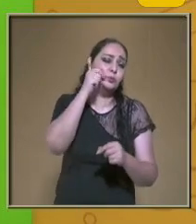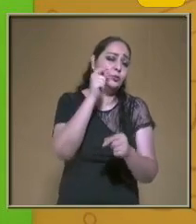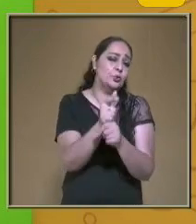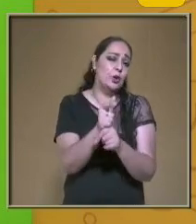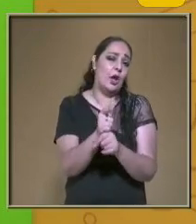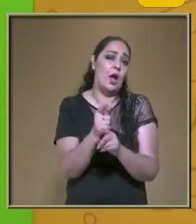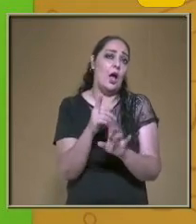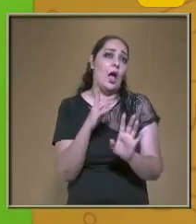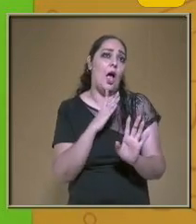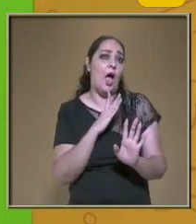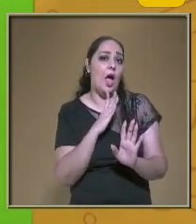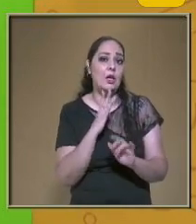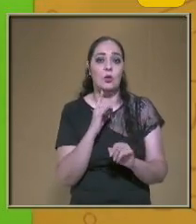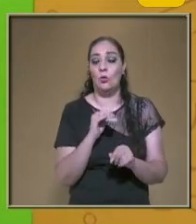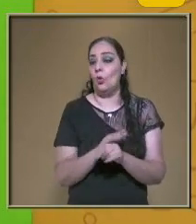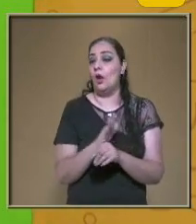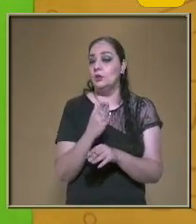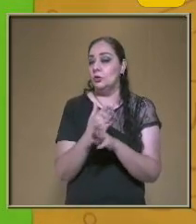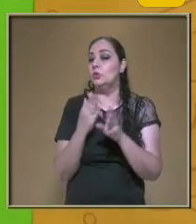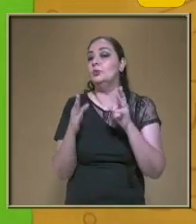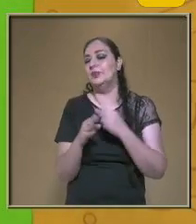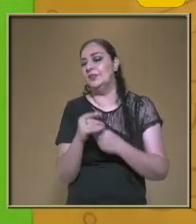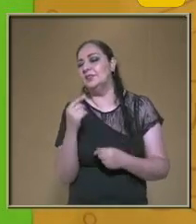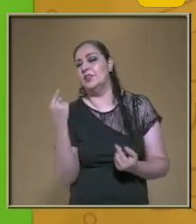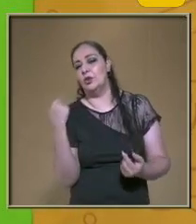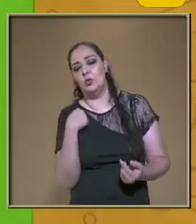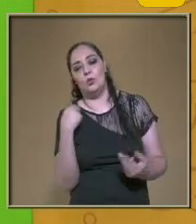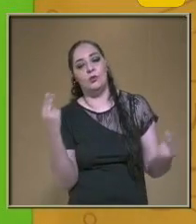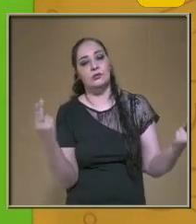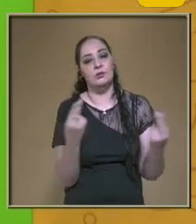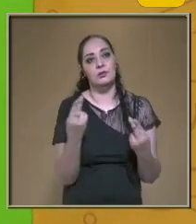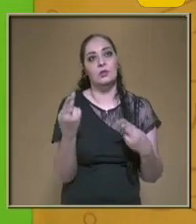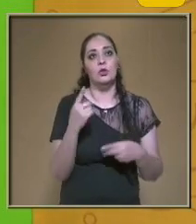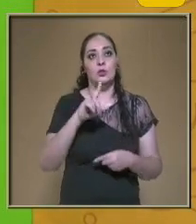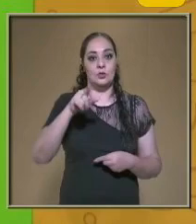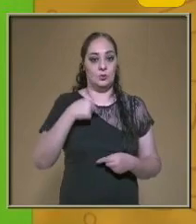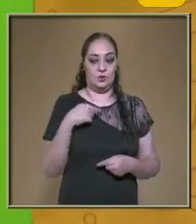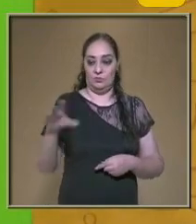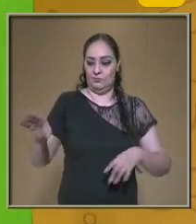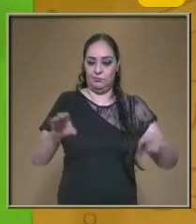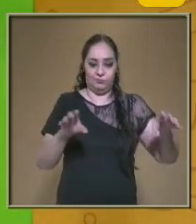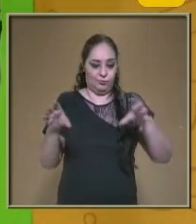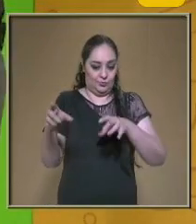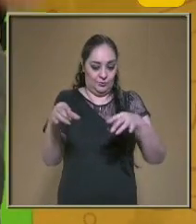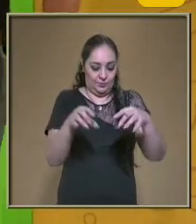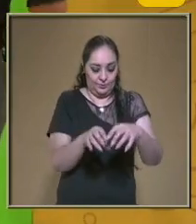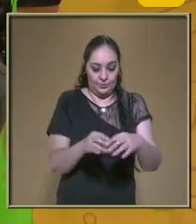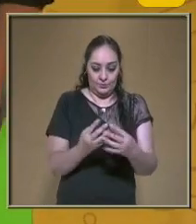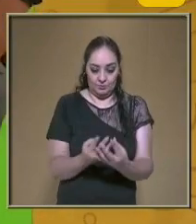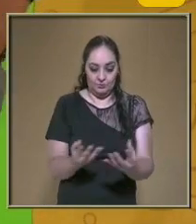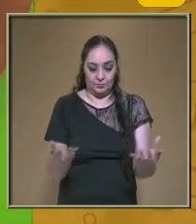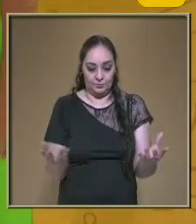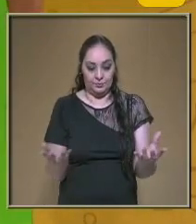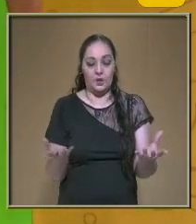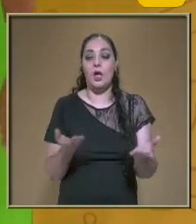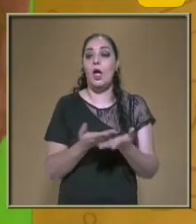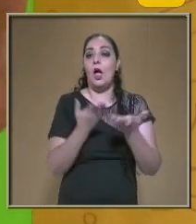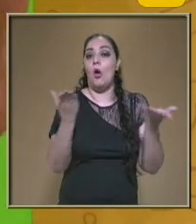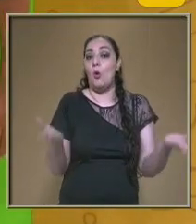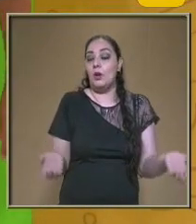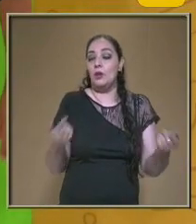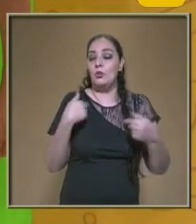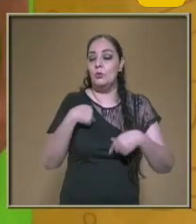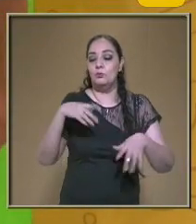I develop what are the materials that I need and I get them, okay? Now I pay attention to